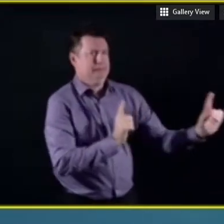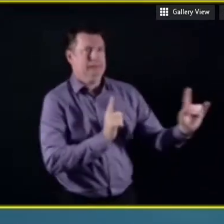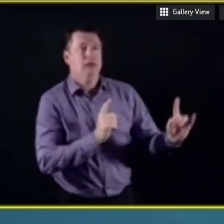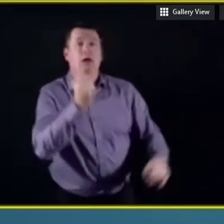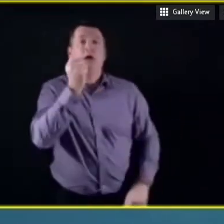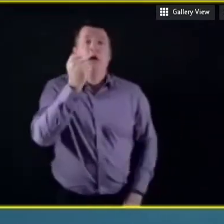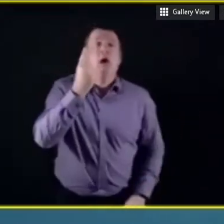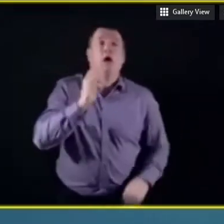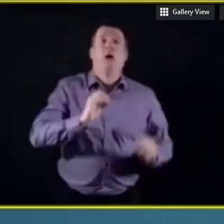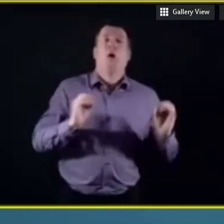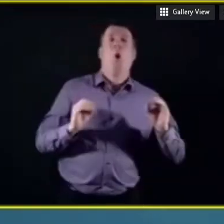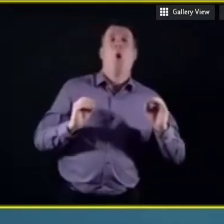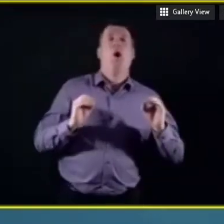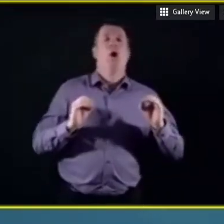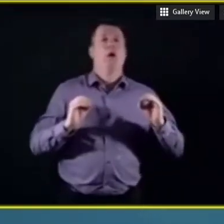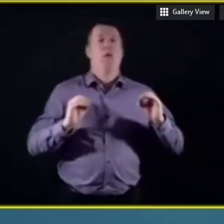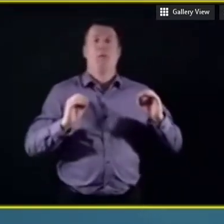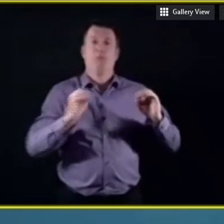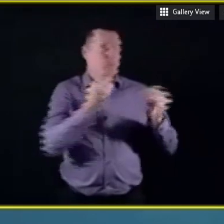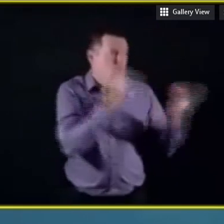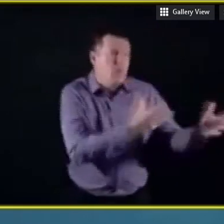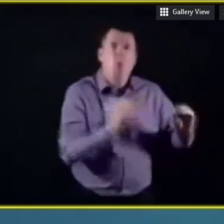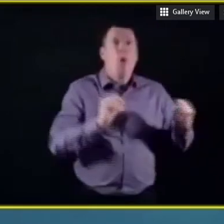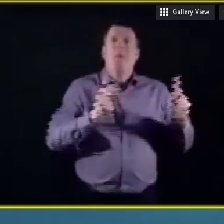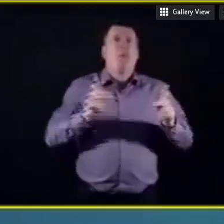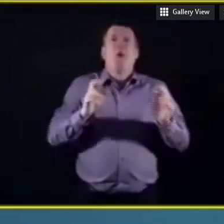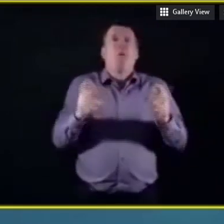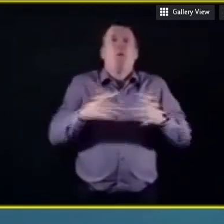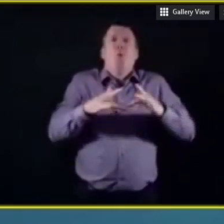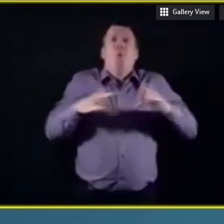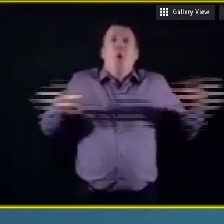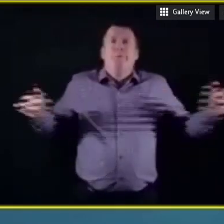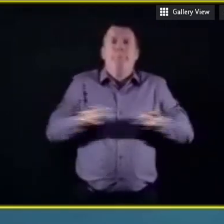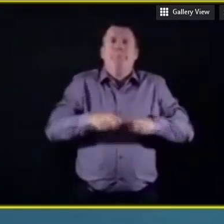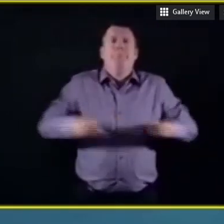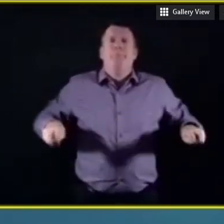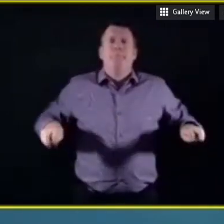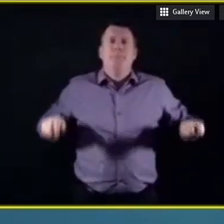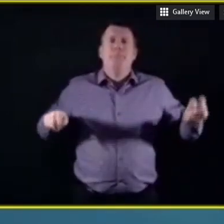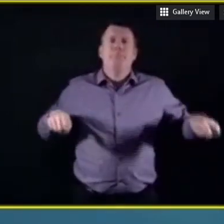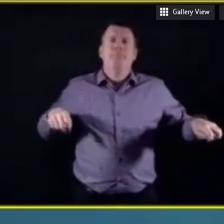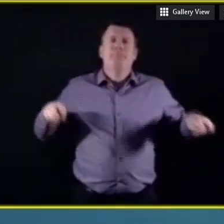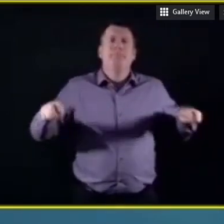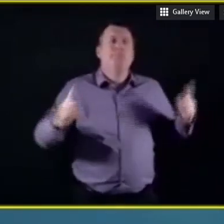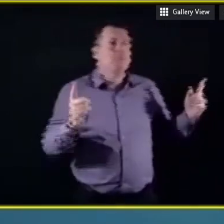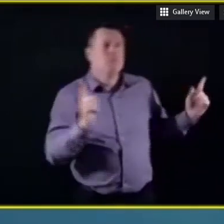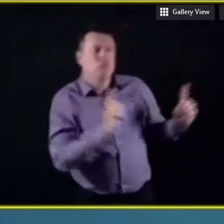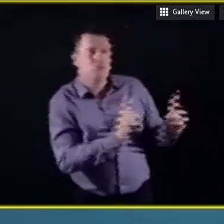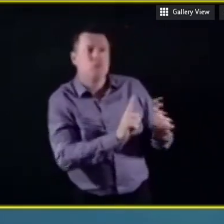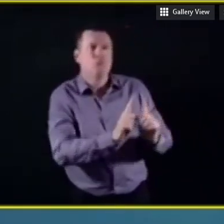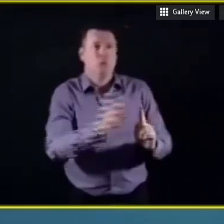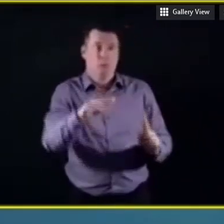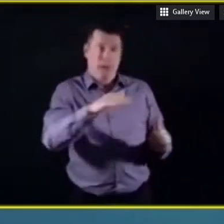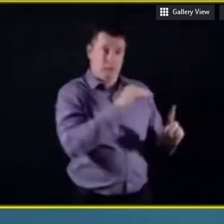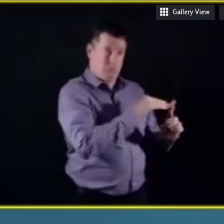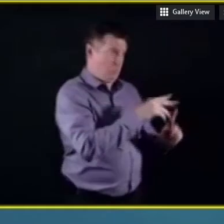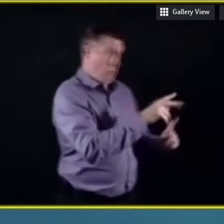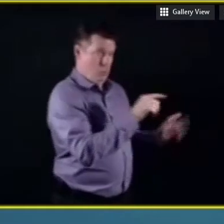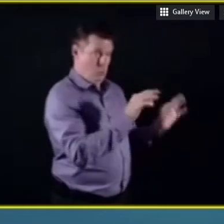And just the fact that I'm wearing gloves, a mask, a gown. Well, I don't wear a gown for